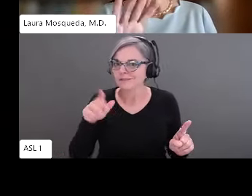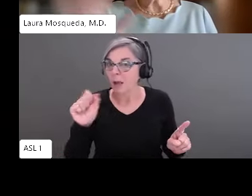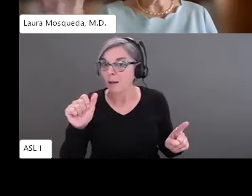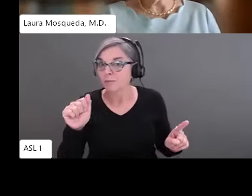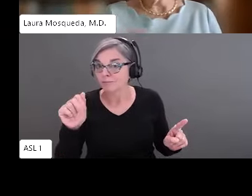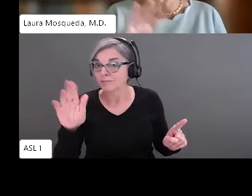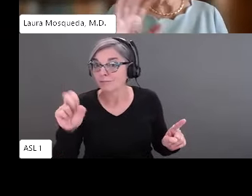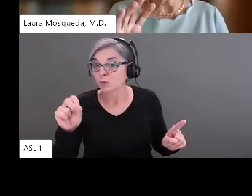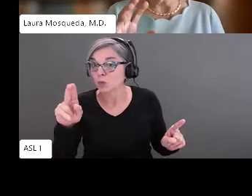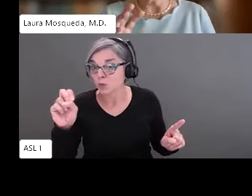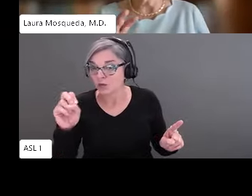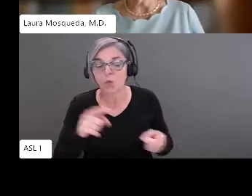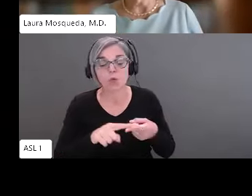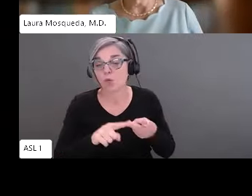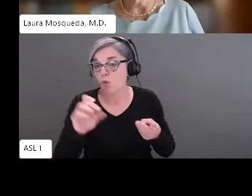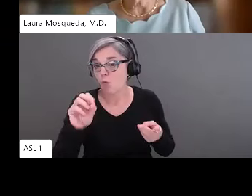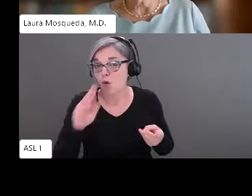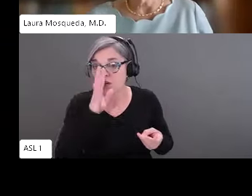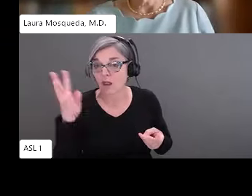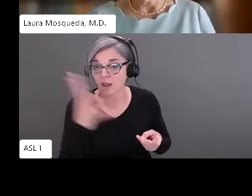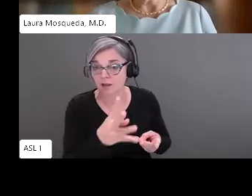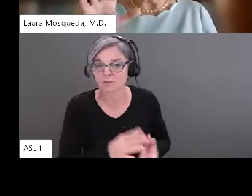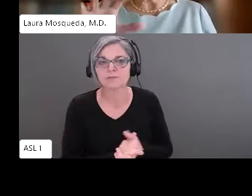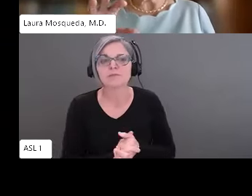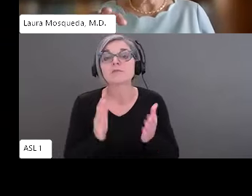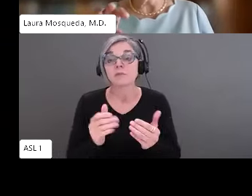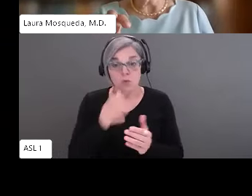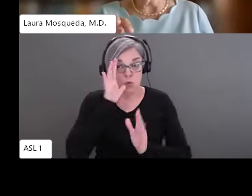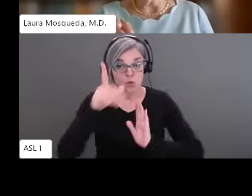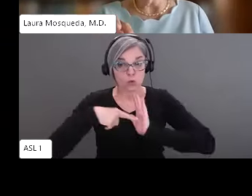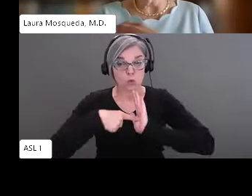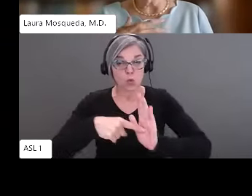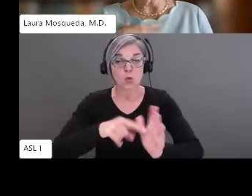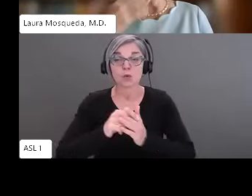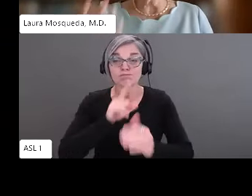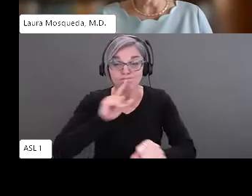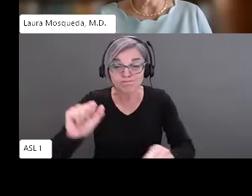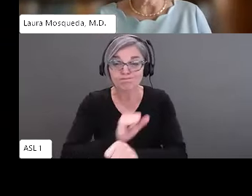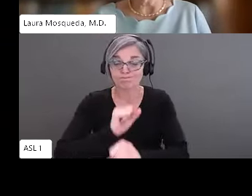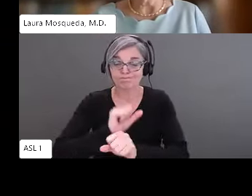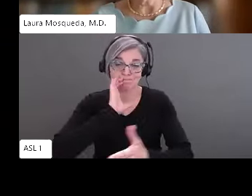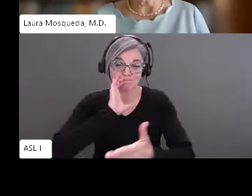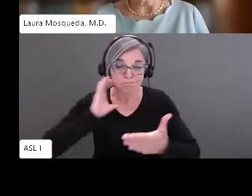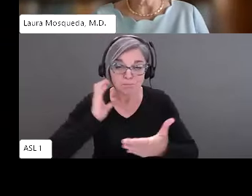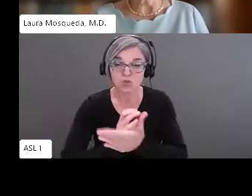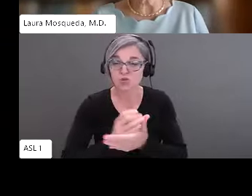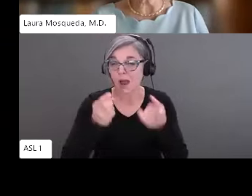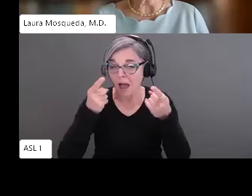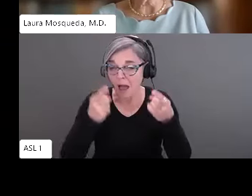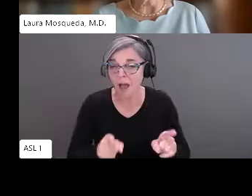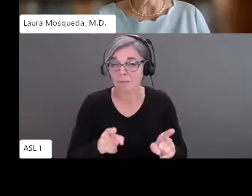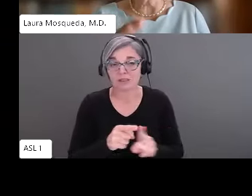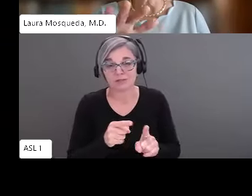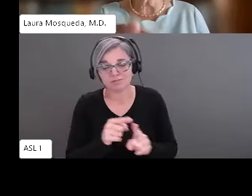I'm not going to show you any graphic photos, but I do want to let you know that we have done studies to find